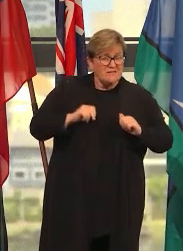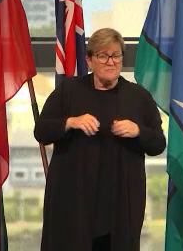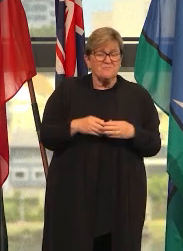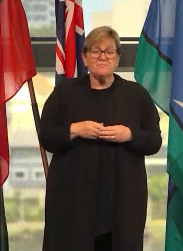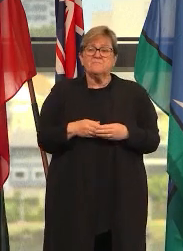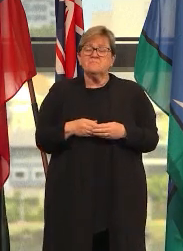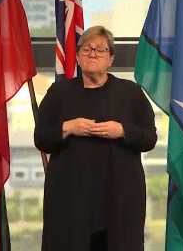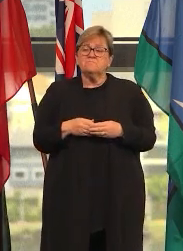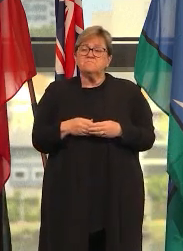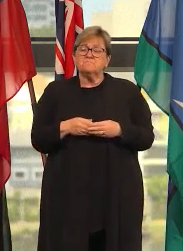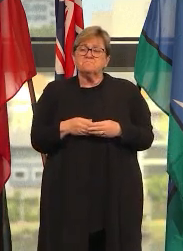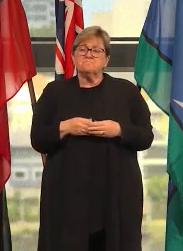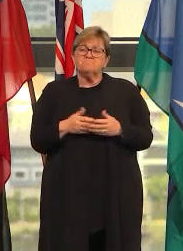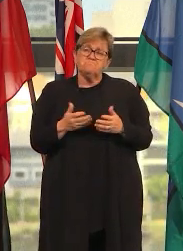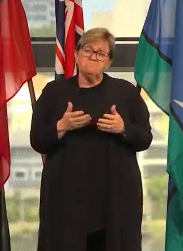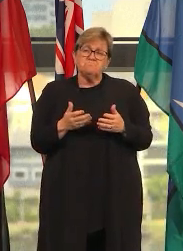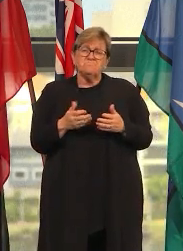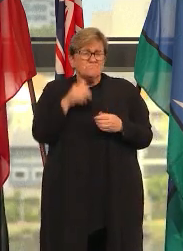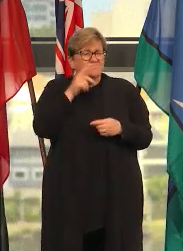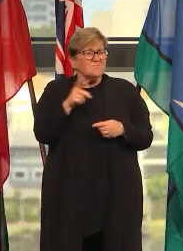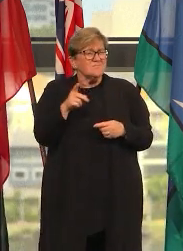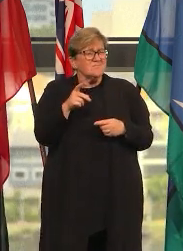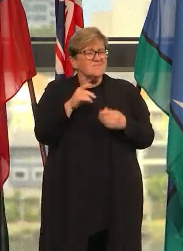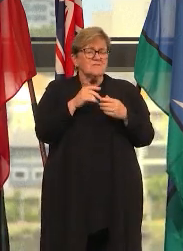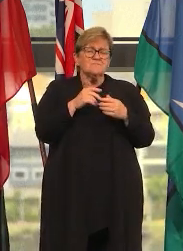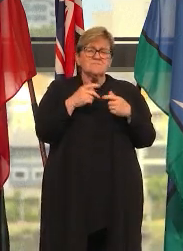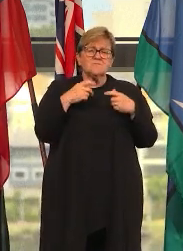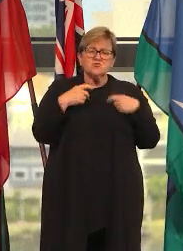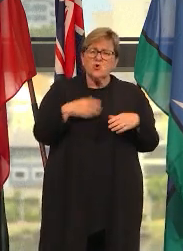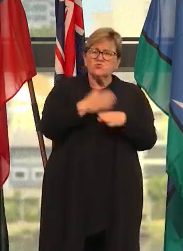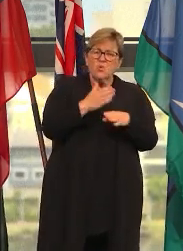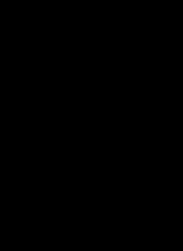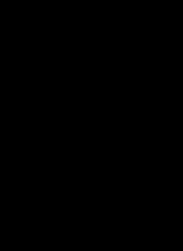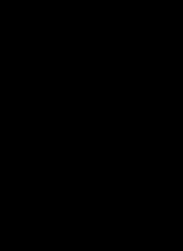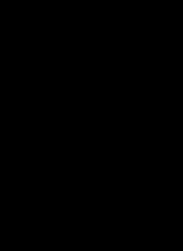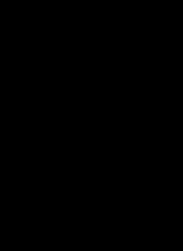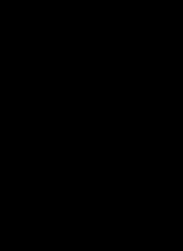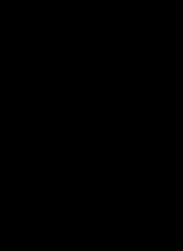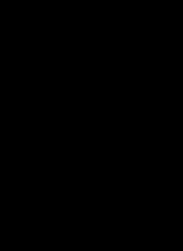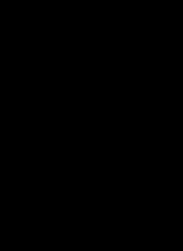fully inclusive society. Thank you. Thank you, Nihal.